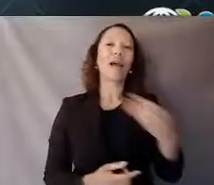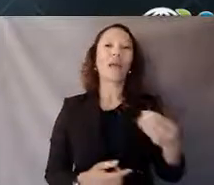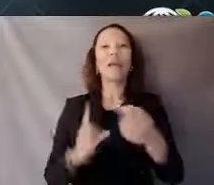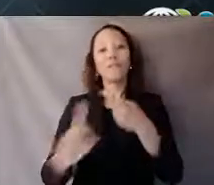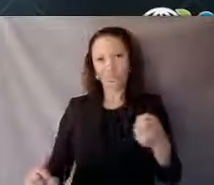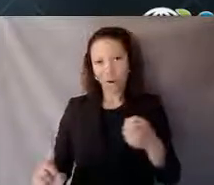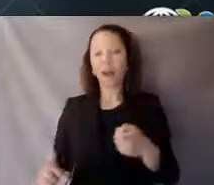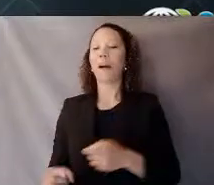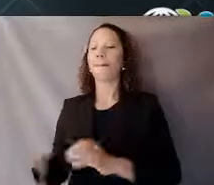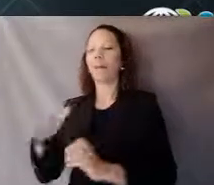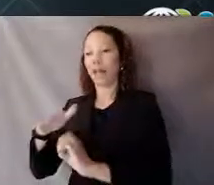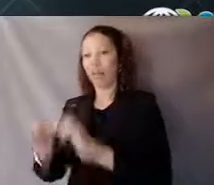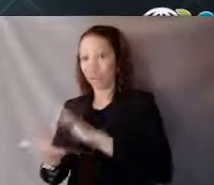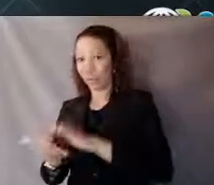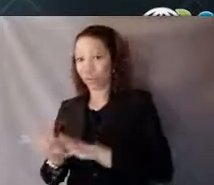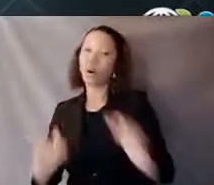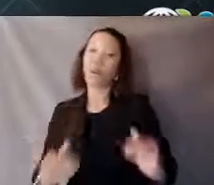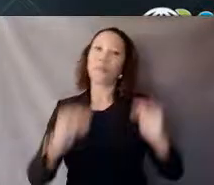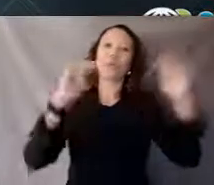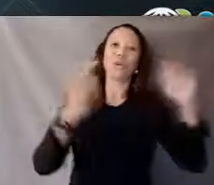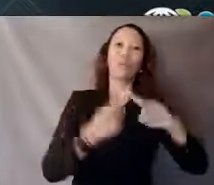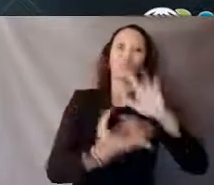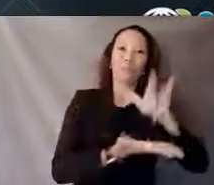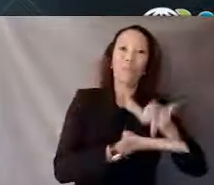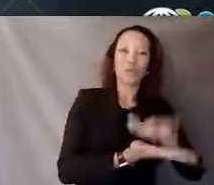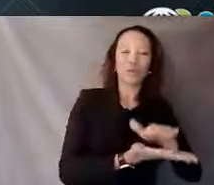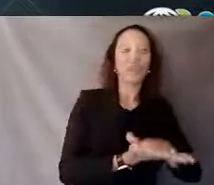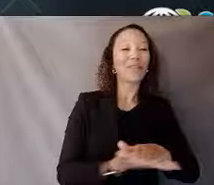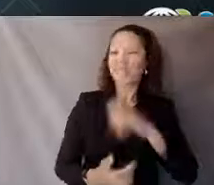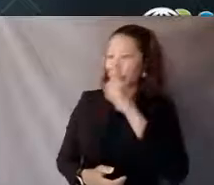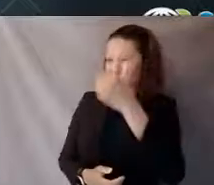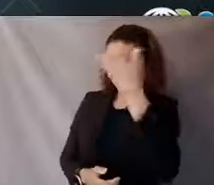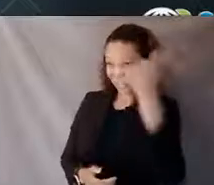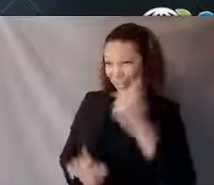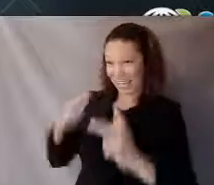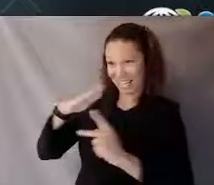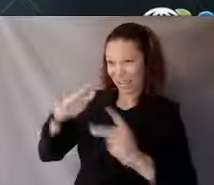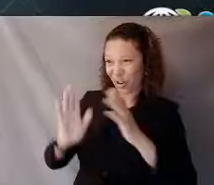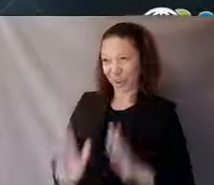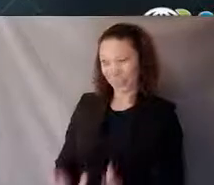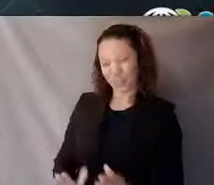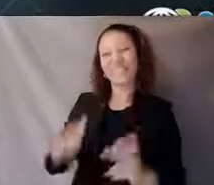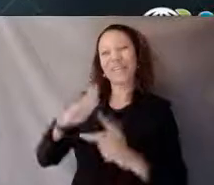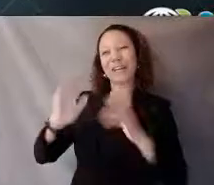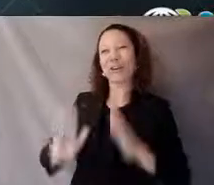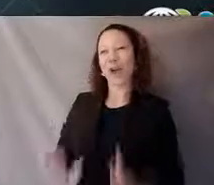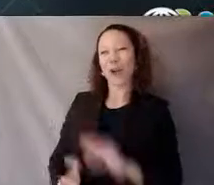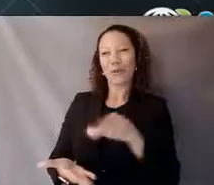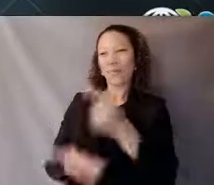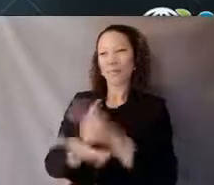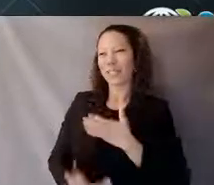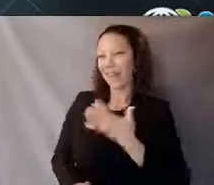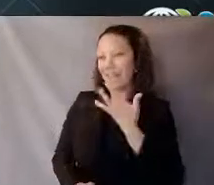middle school. That's right, and don't forget those kindergartners. Those promotions are my favorite. When I